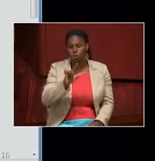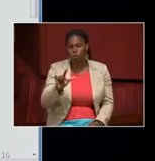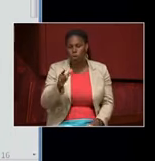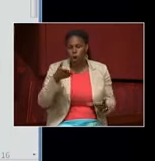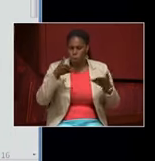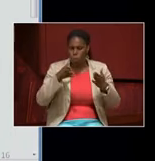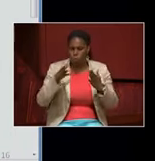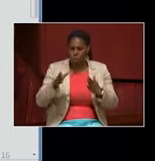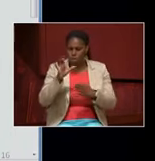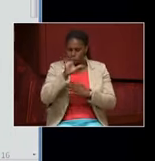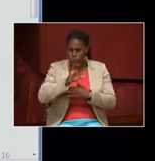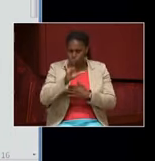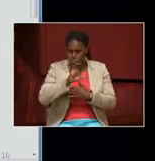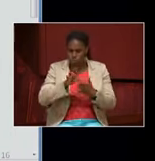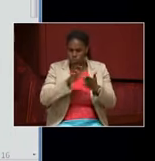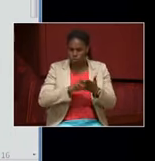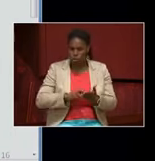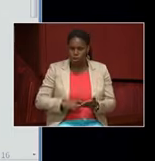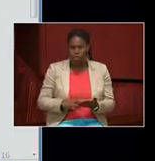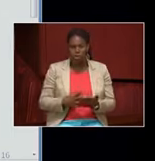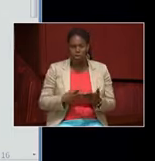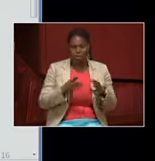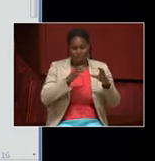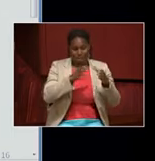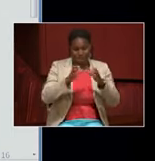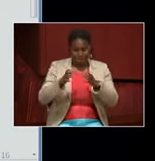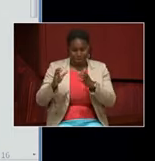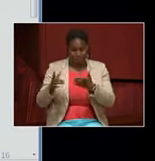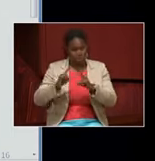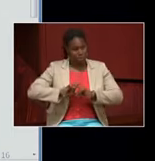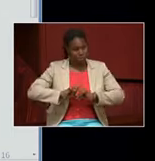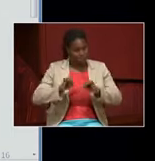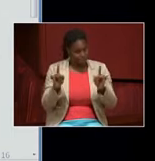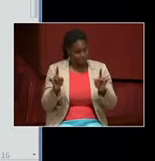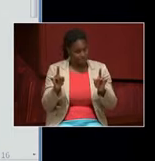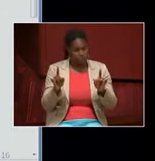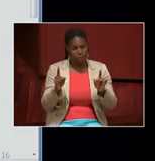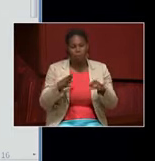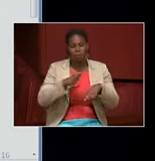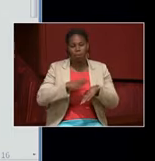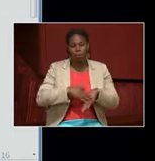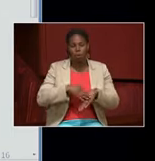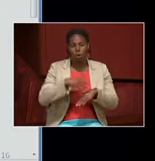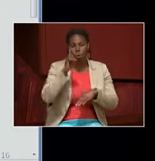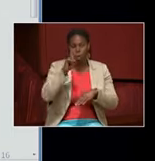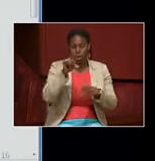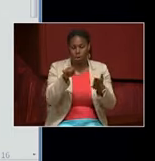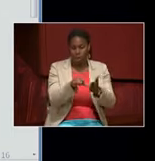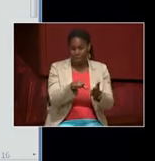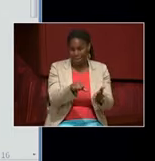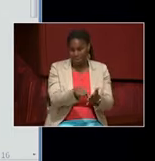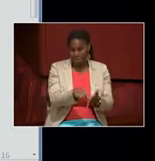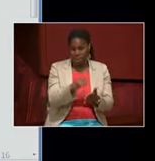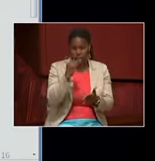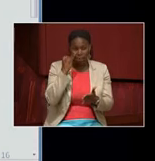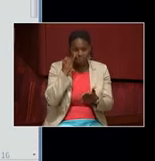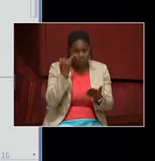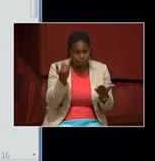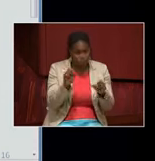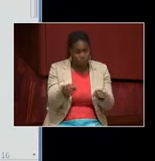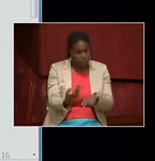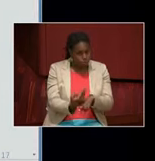Now, this is a cluster of different search tools that have been put onto one page if you have use for